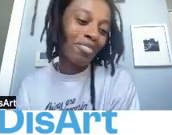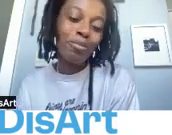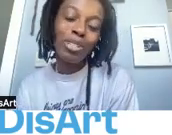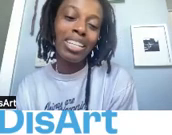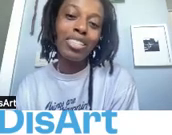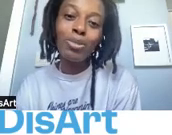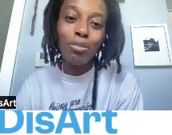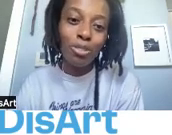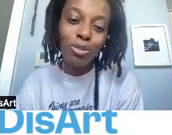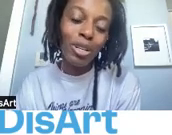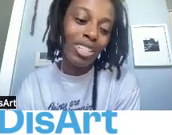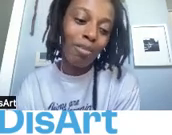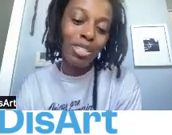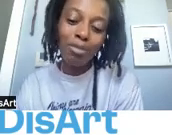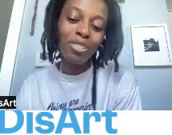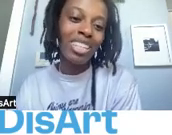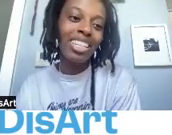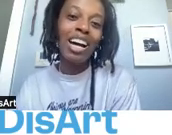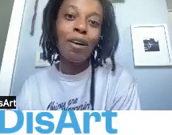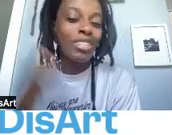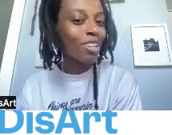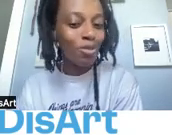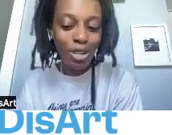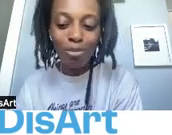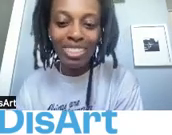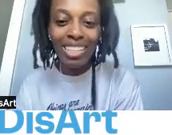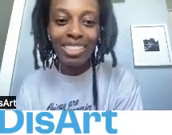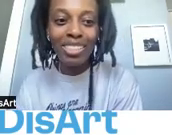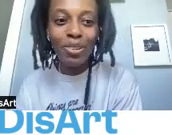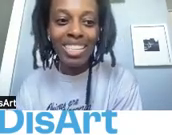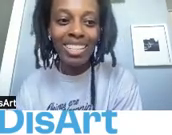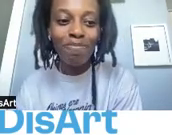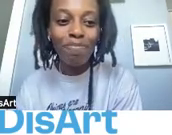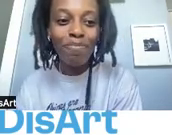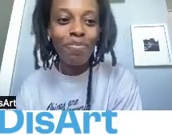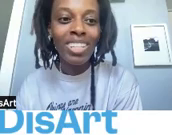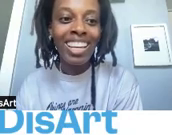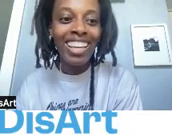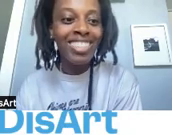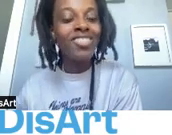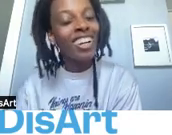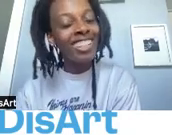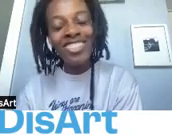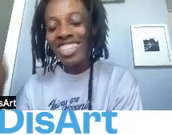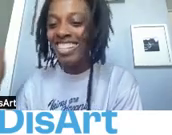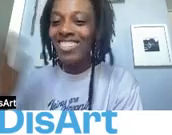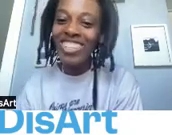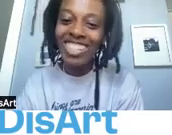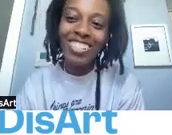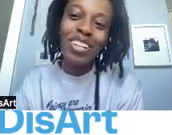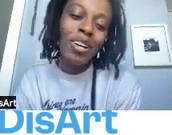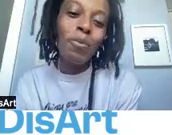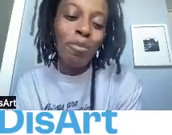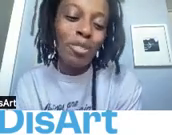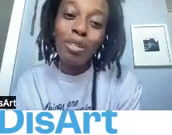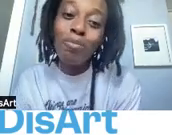actually actively bringing this really beautiful workshop to community. And Jeff will talk about that in a quick second. And then Jerron, who is here as